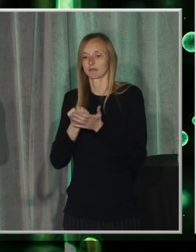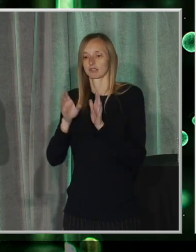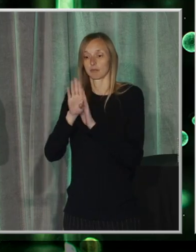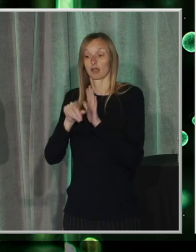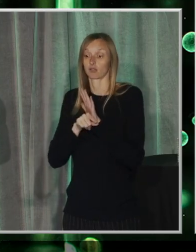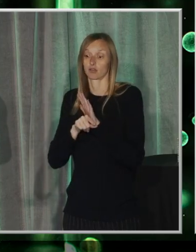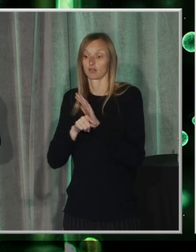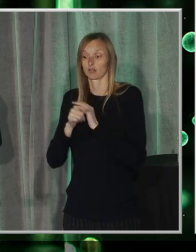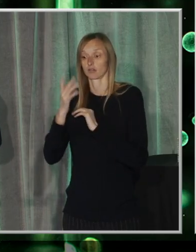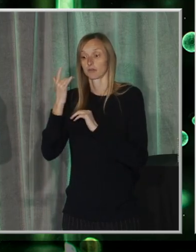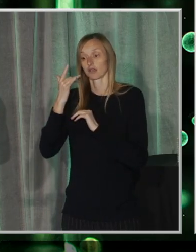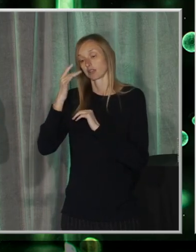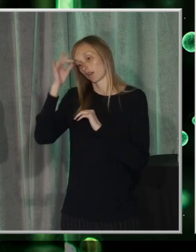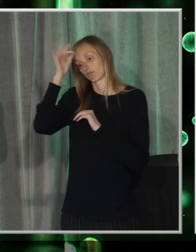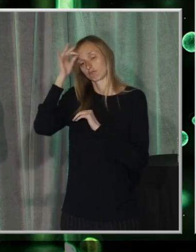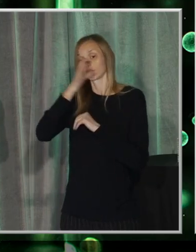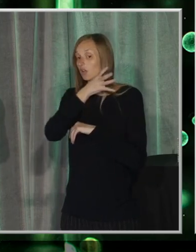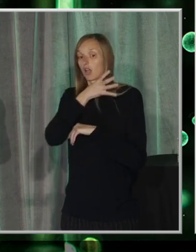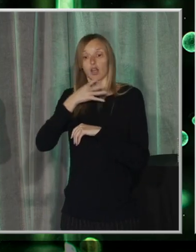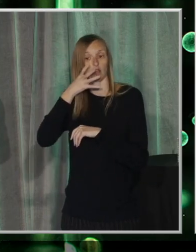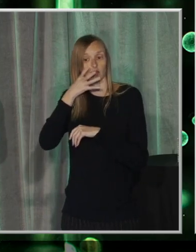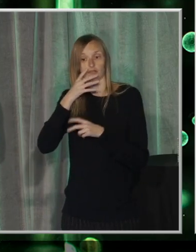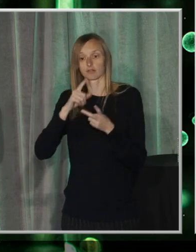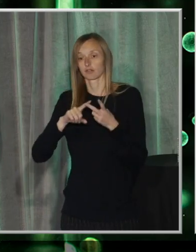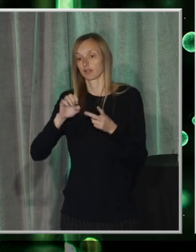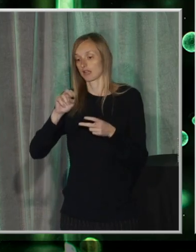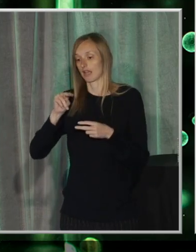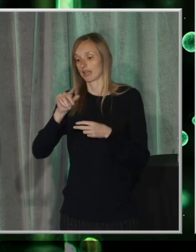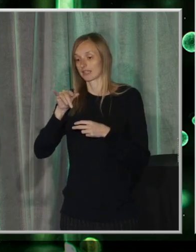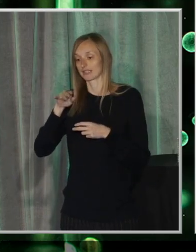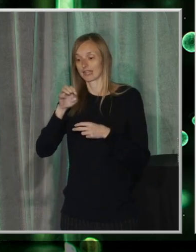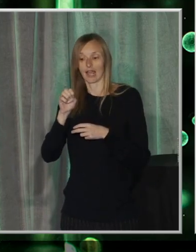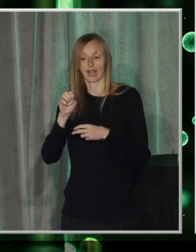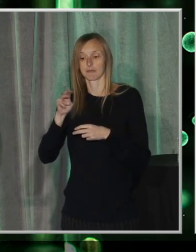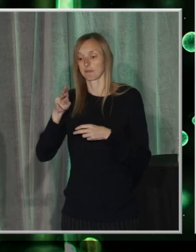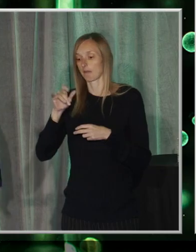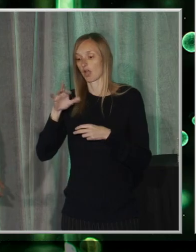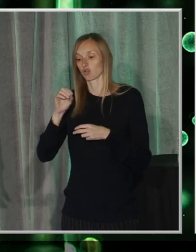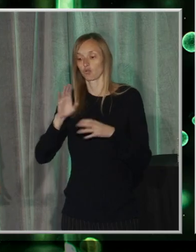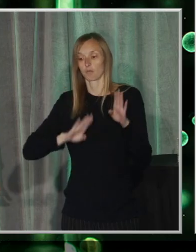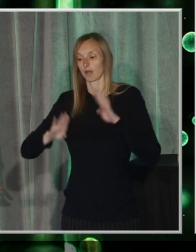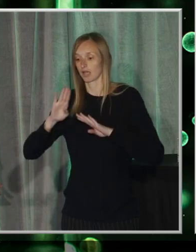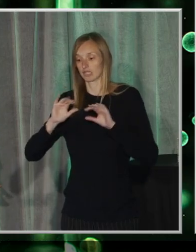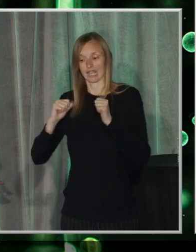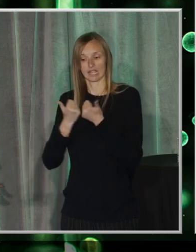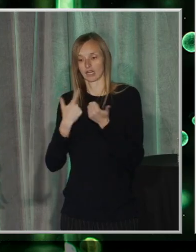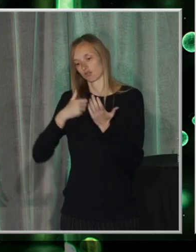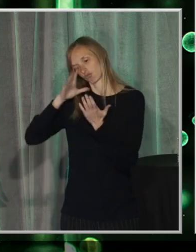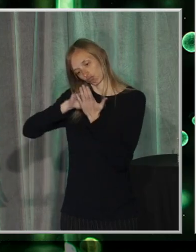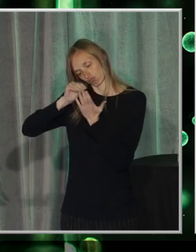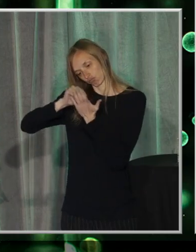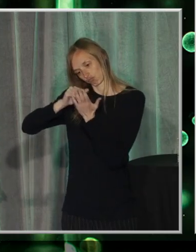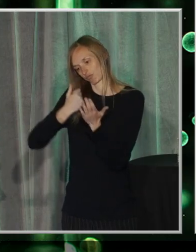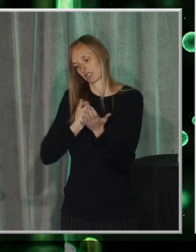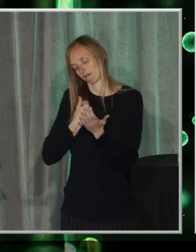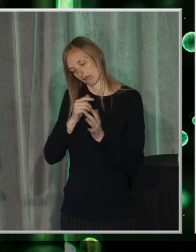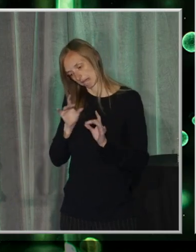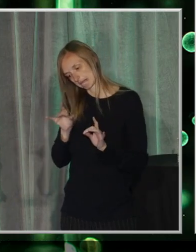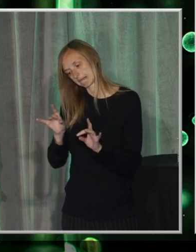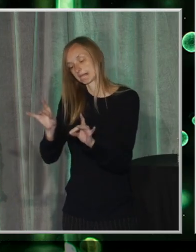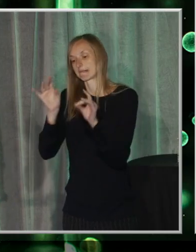nothing about agriculture. I know nothing about enzyme microbial agents. So I have to pick it up and learn myself. Good for